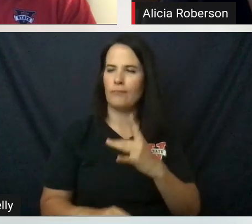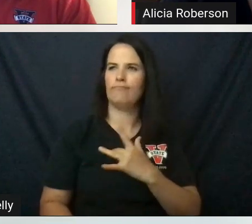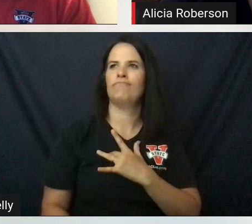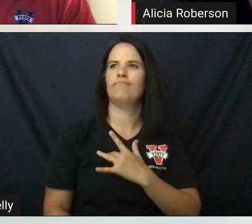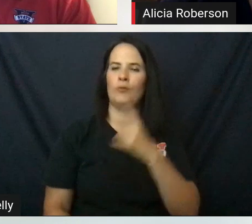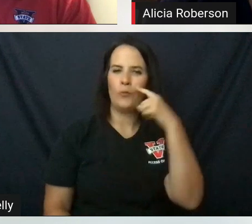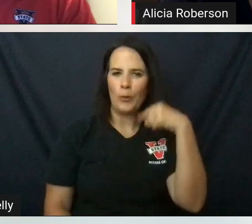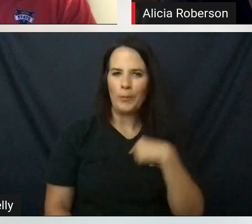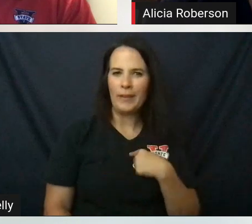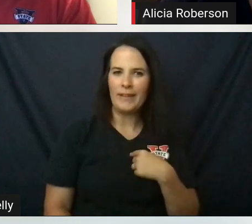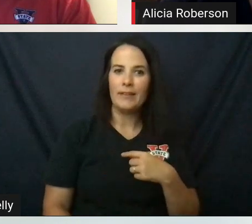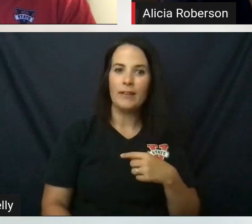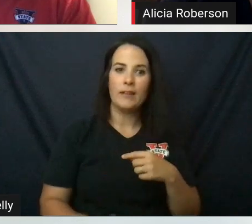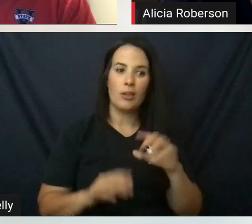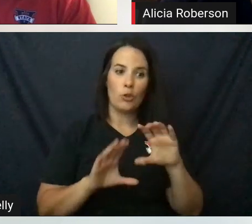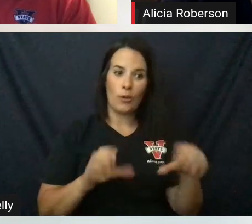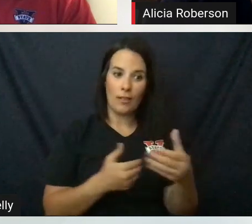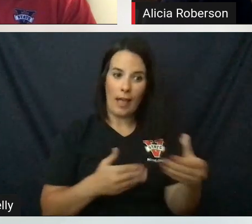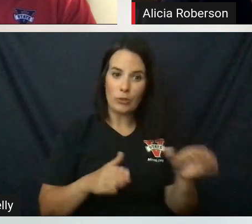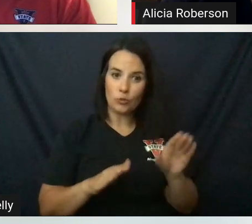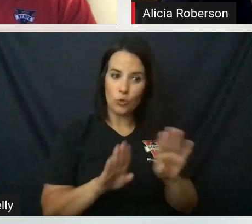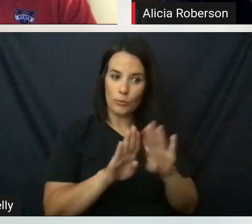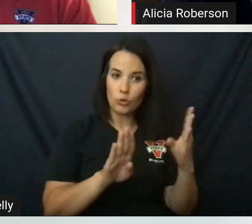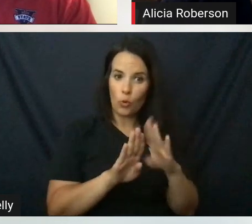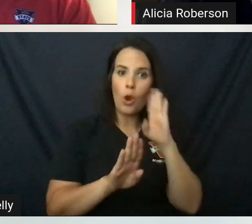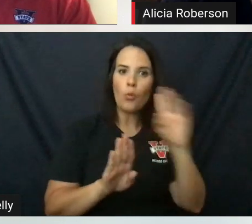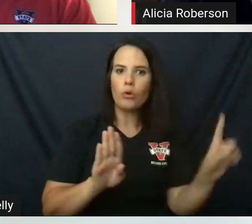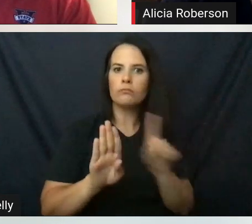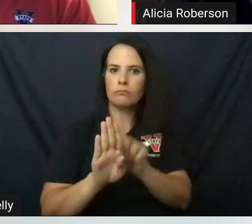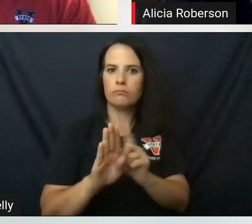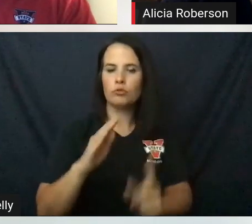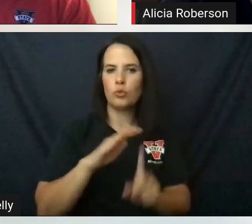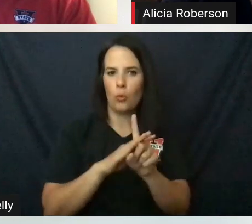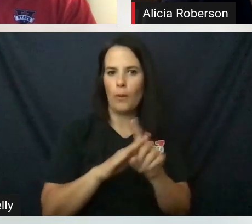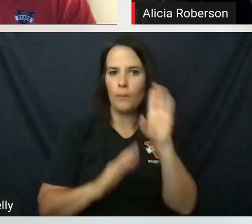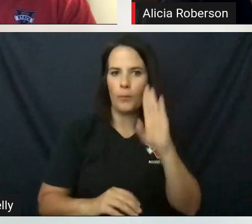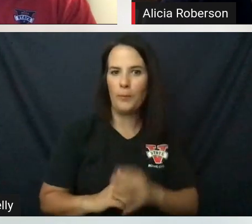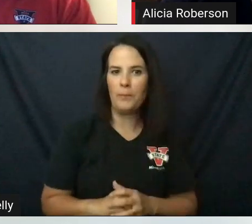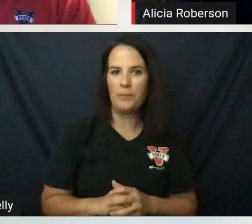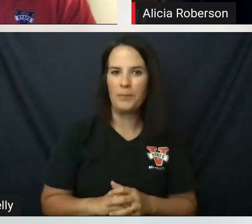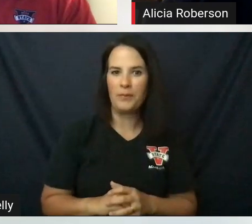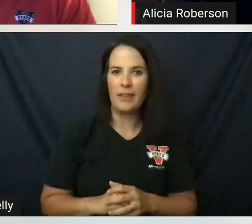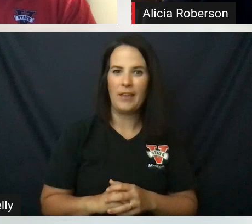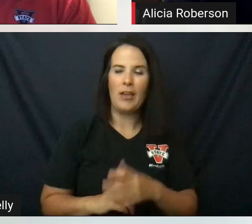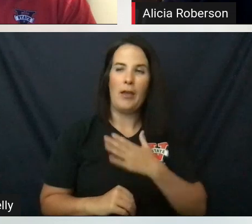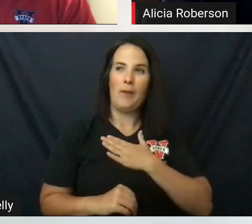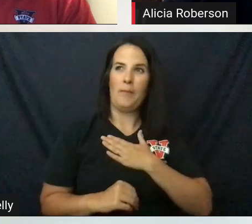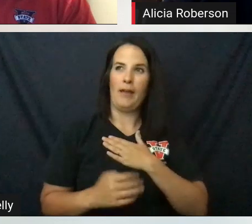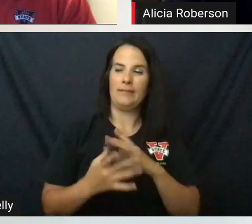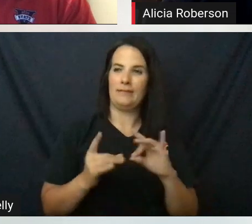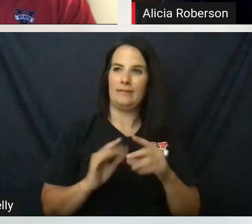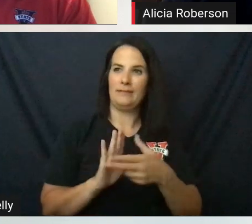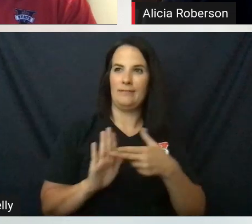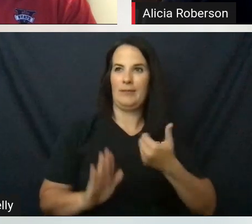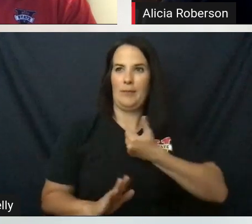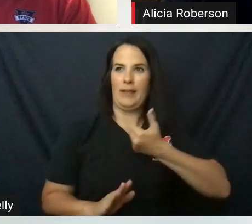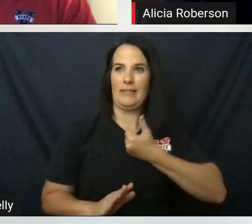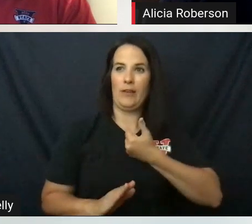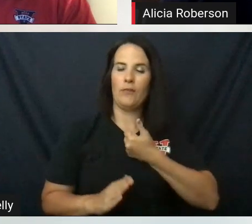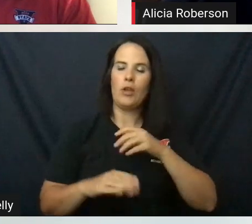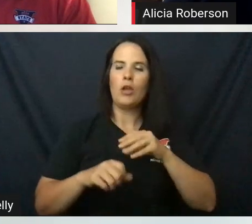show up at your classroom door. We refer to ourselves as, or at least I do, I'm a professional